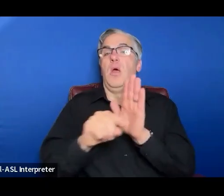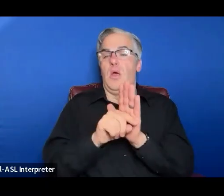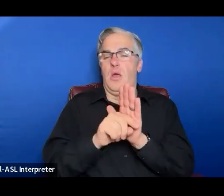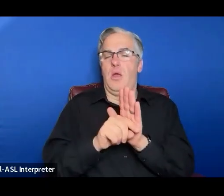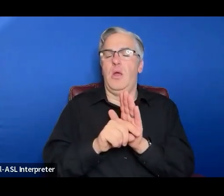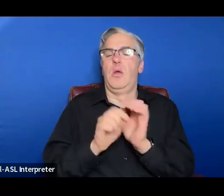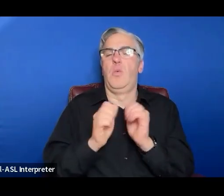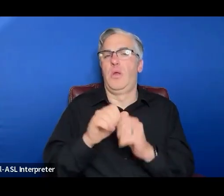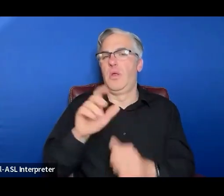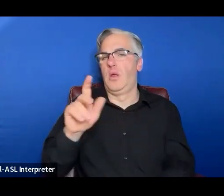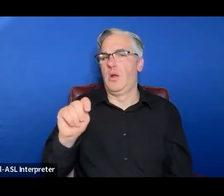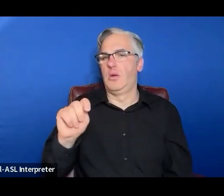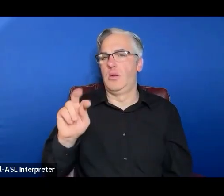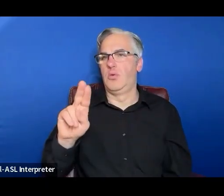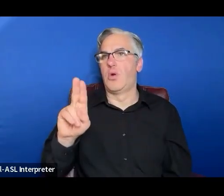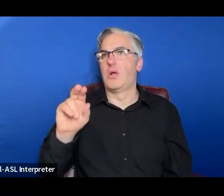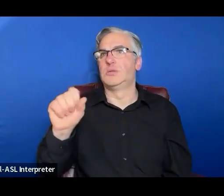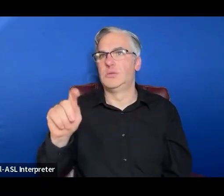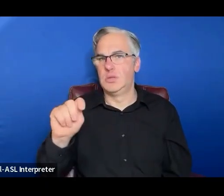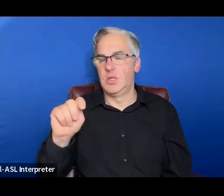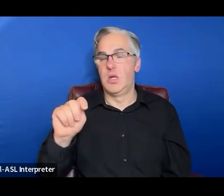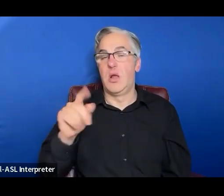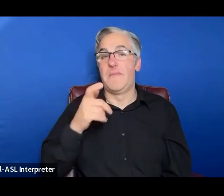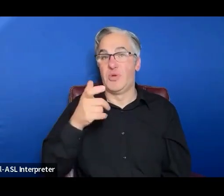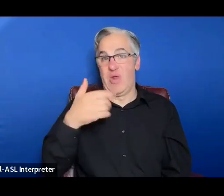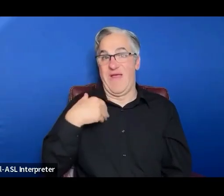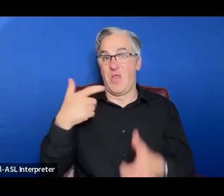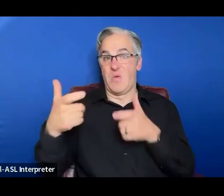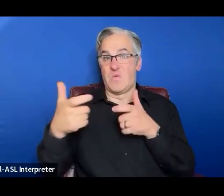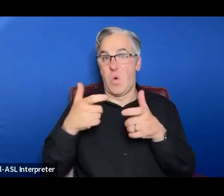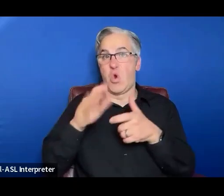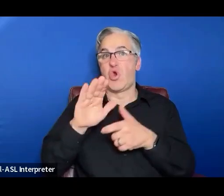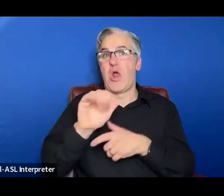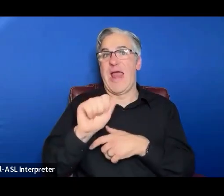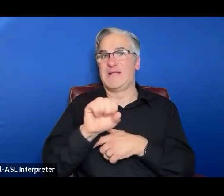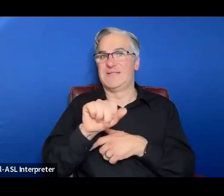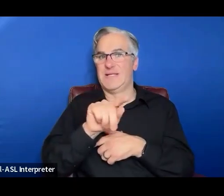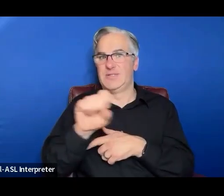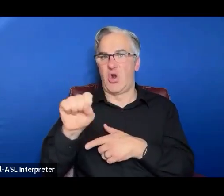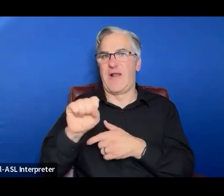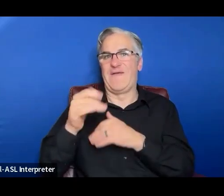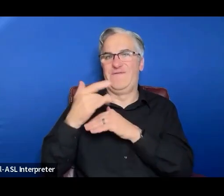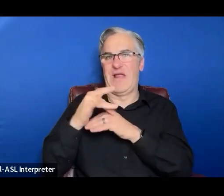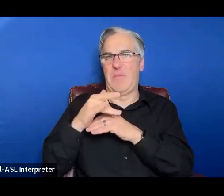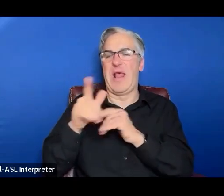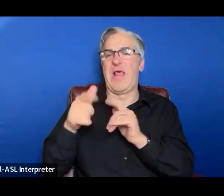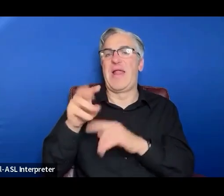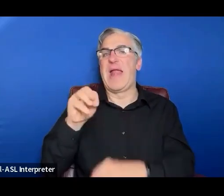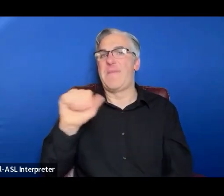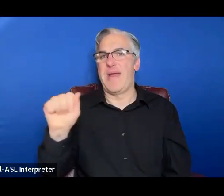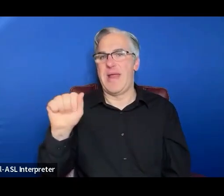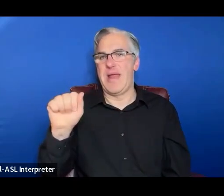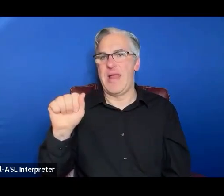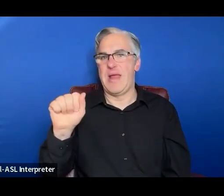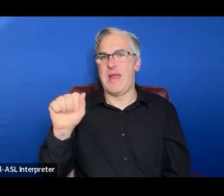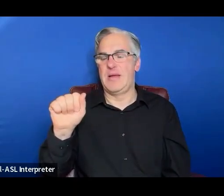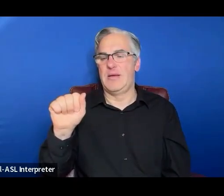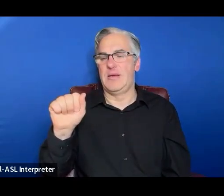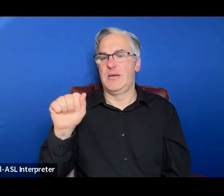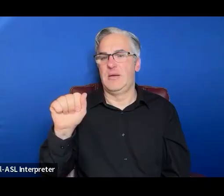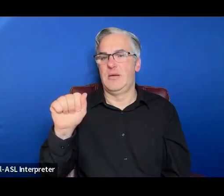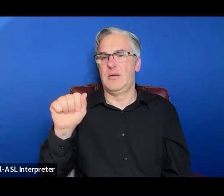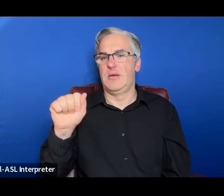living trust is that because you have that control, your assets are available, and the medical assistance program is not.